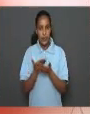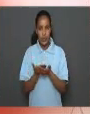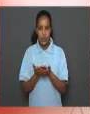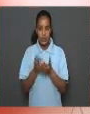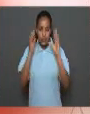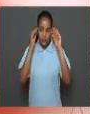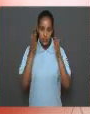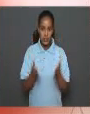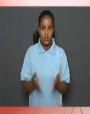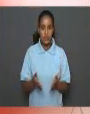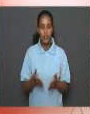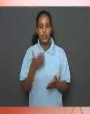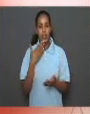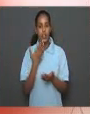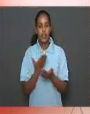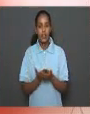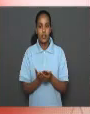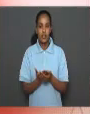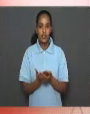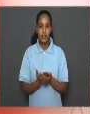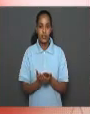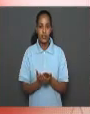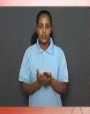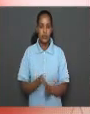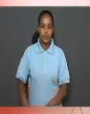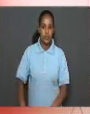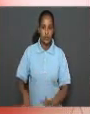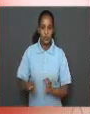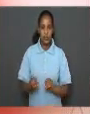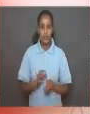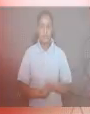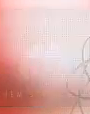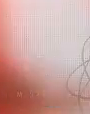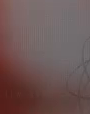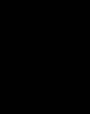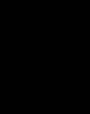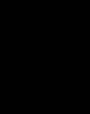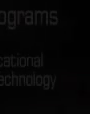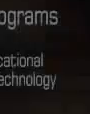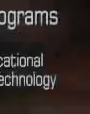thank you, teacher. Thank you, students.